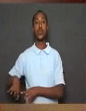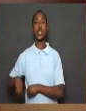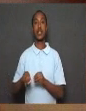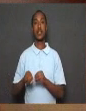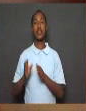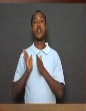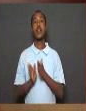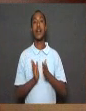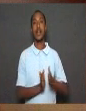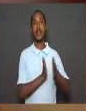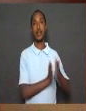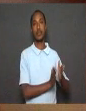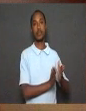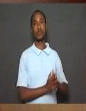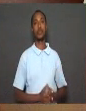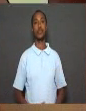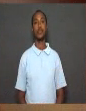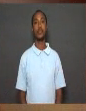Students, let's get ready.